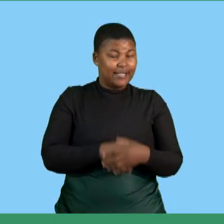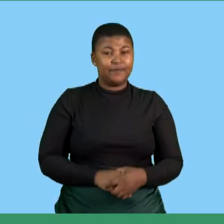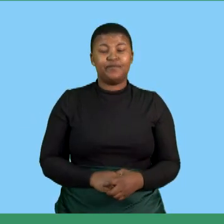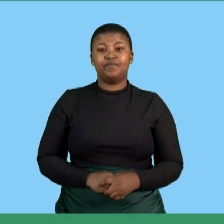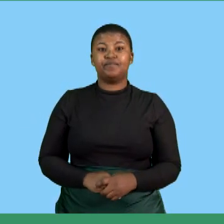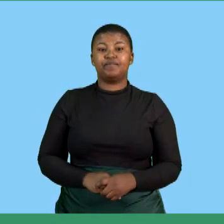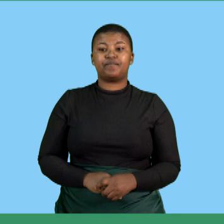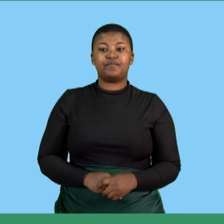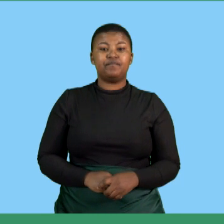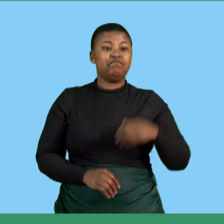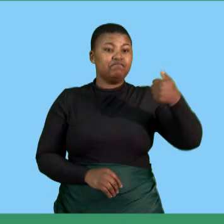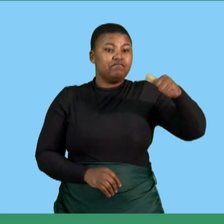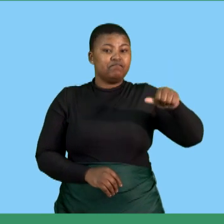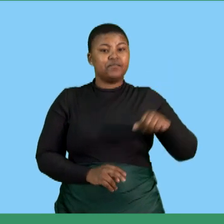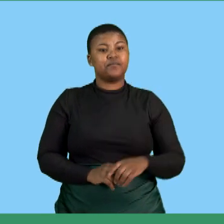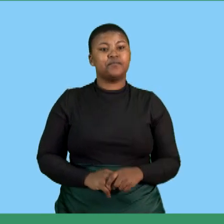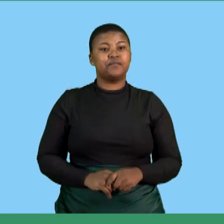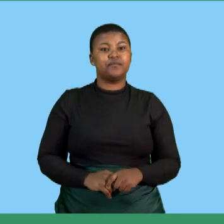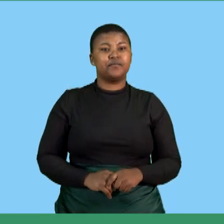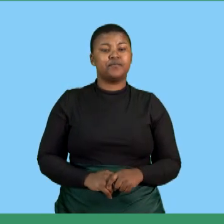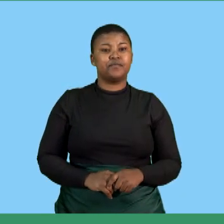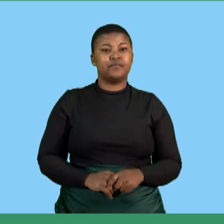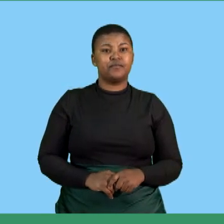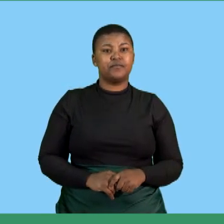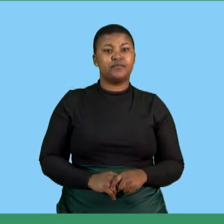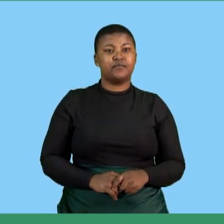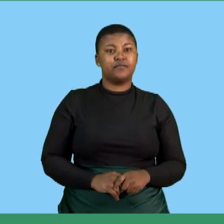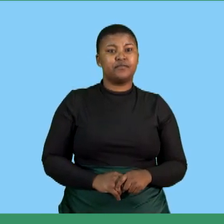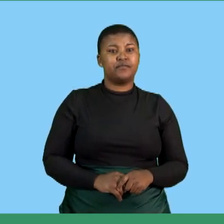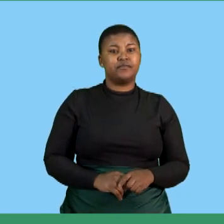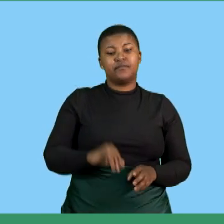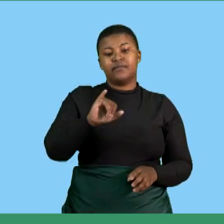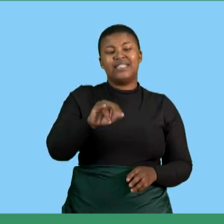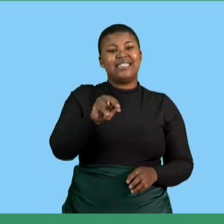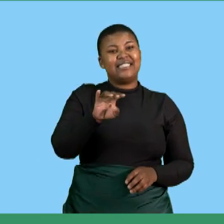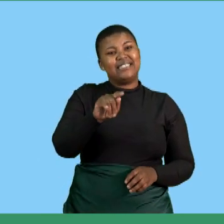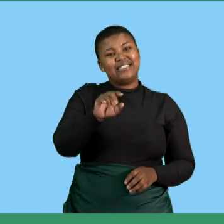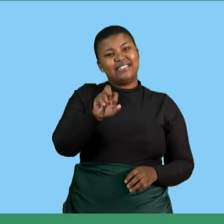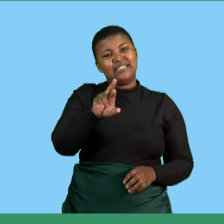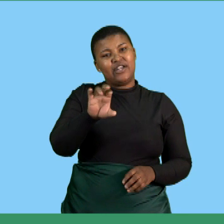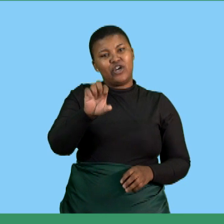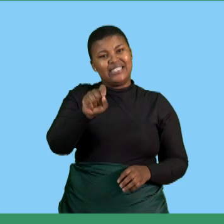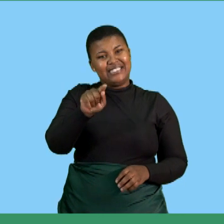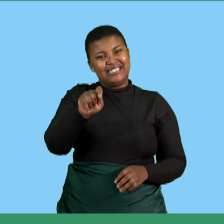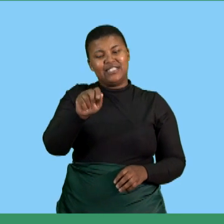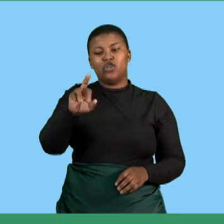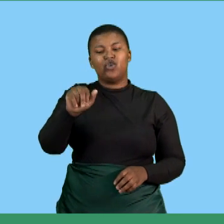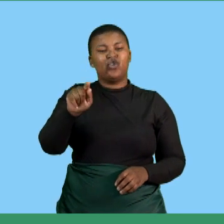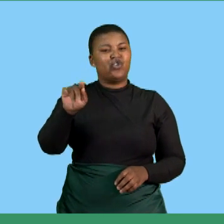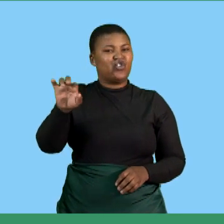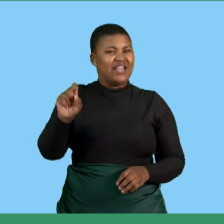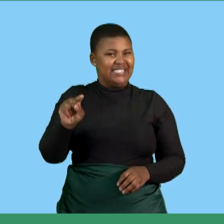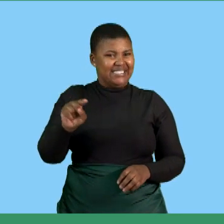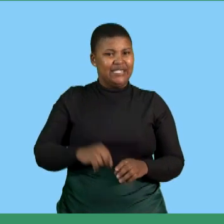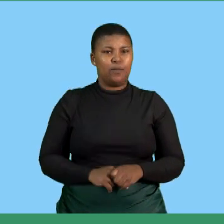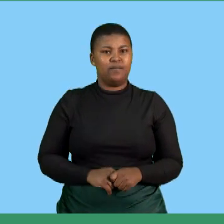profitability. A second example then of our economical environment is interest rates. Interest